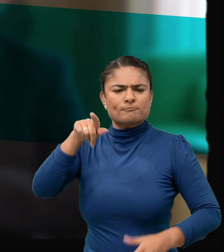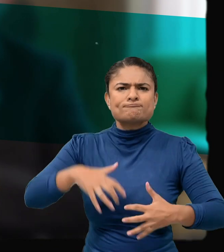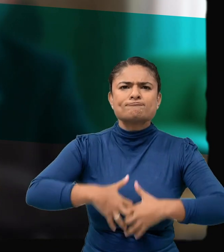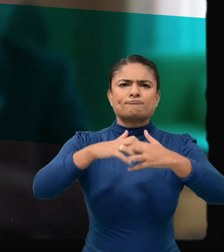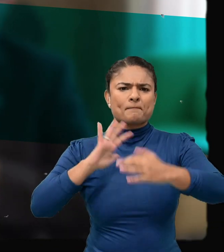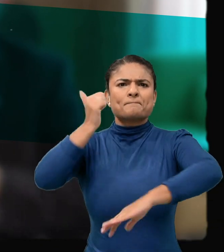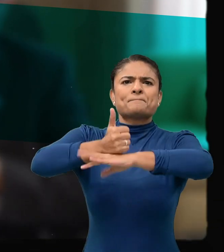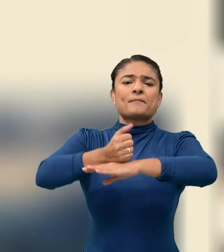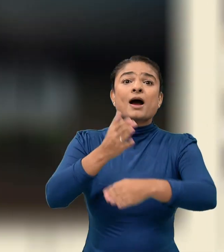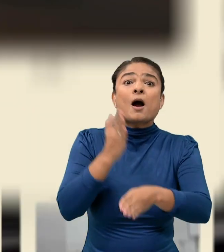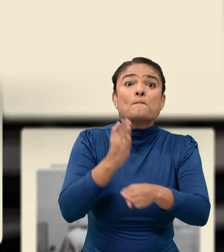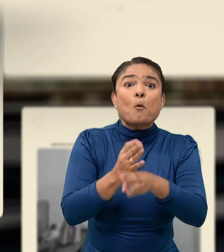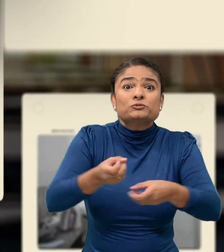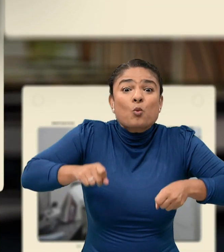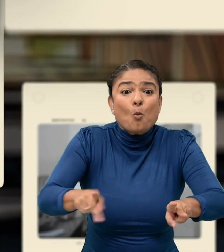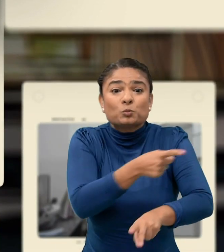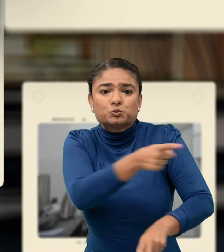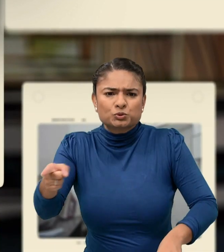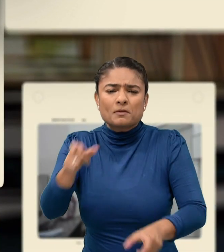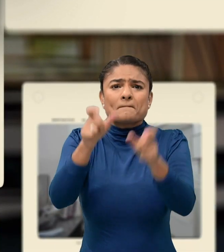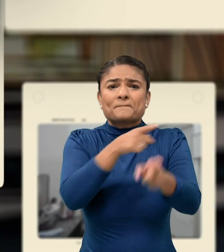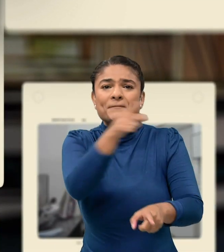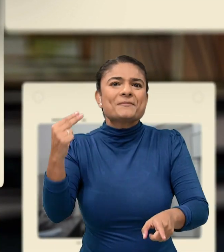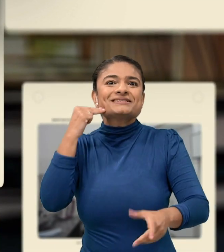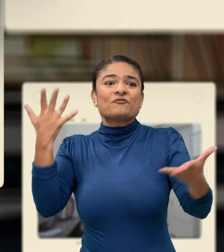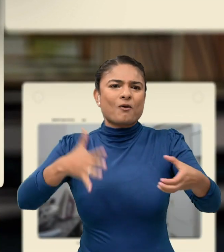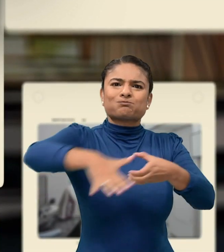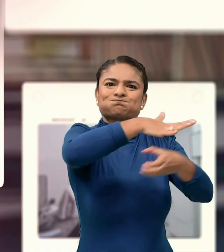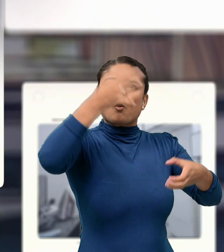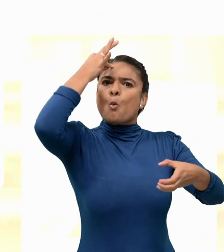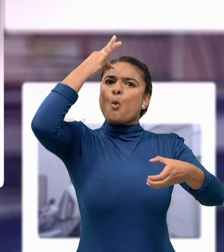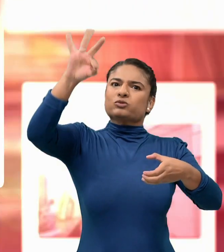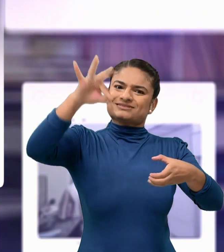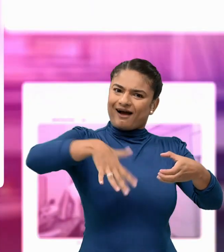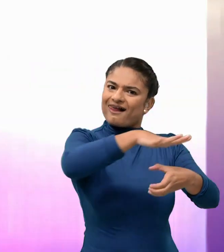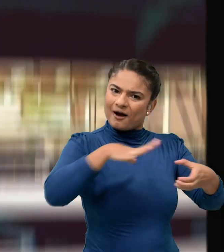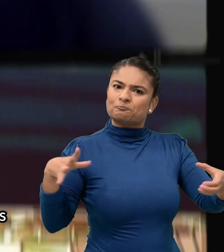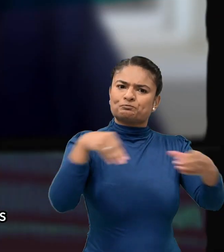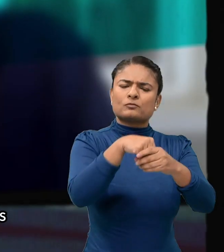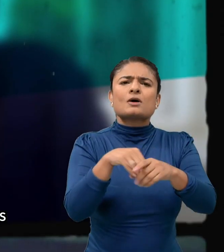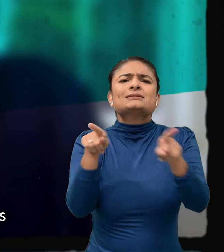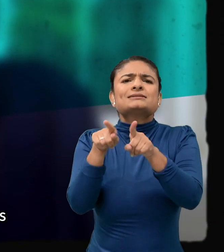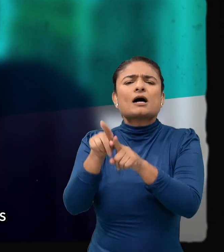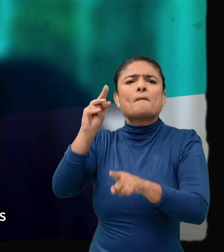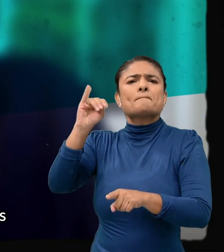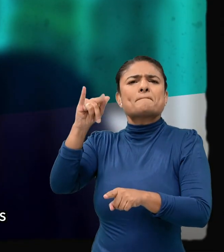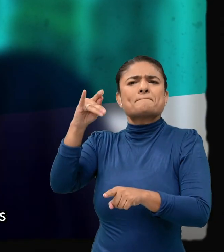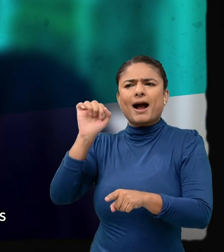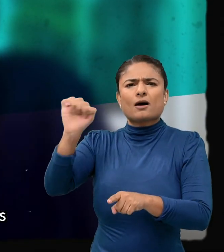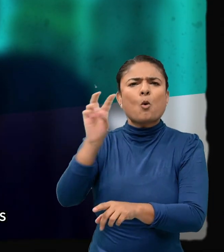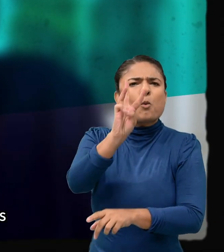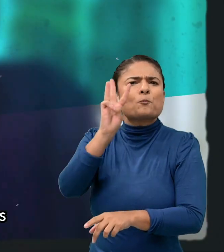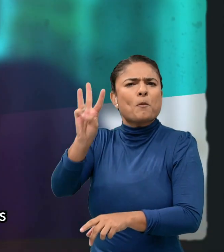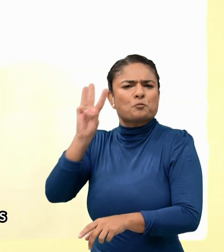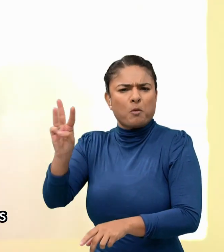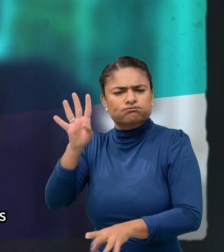creates a platform for employment and opportunities for deaf people in the hospitality industry. We find out more about Mike Freedman